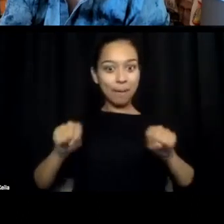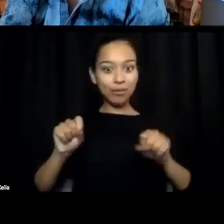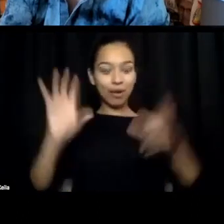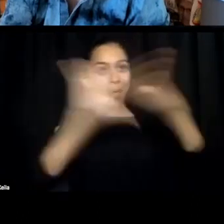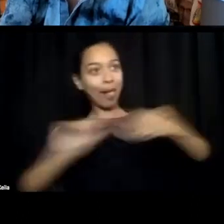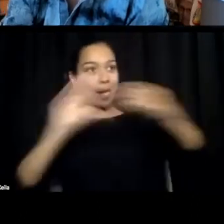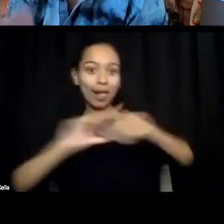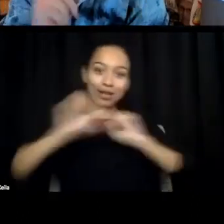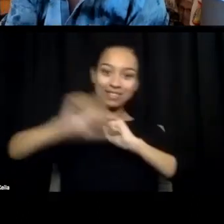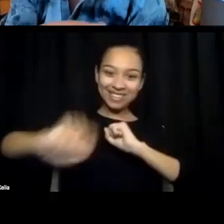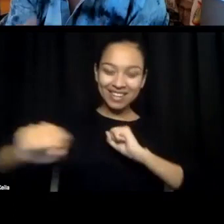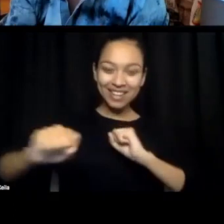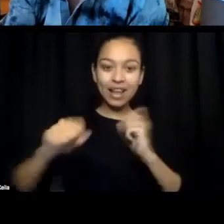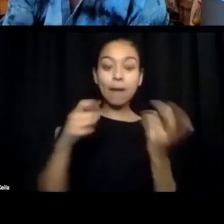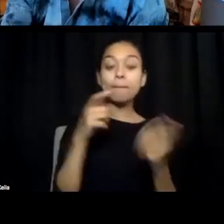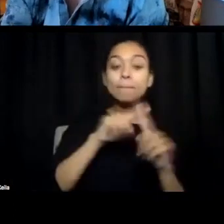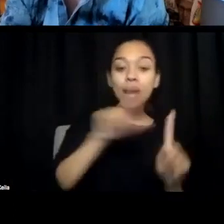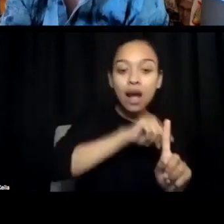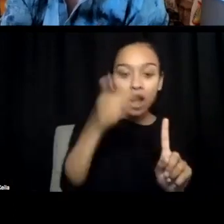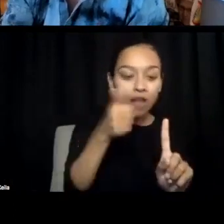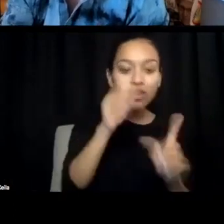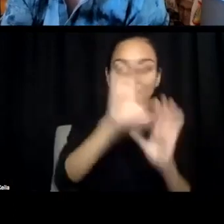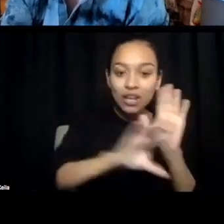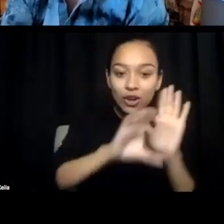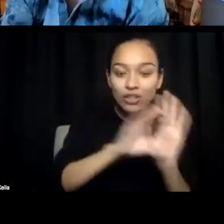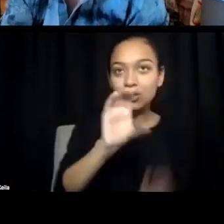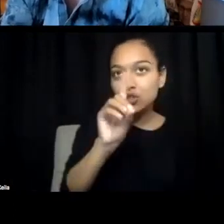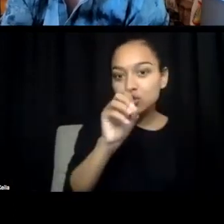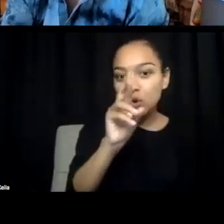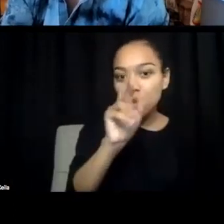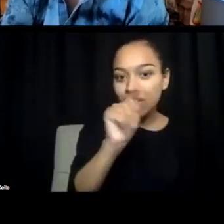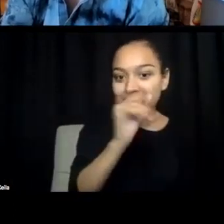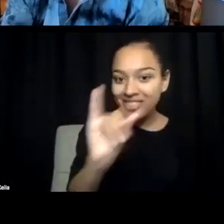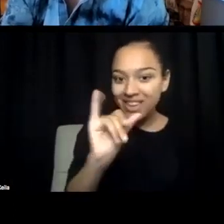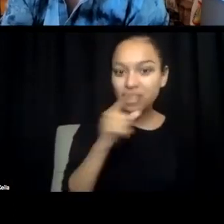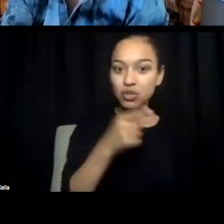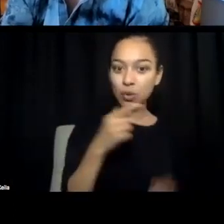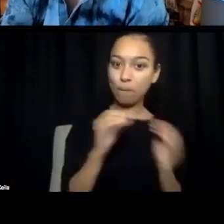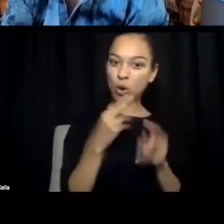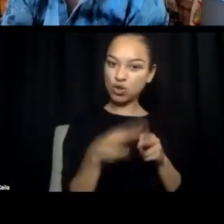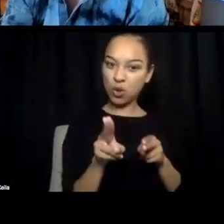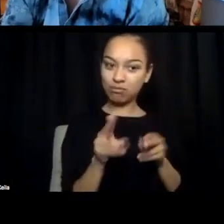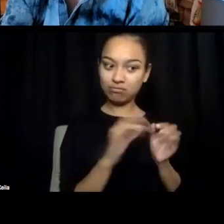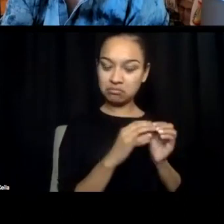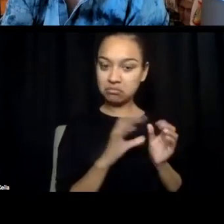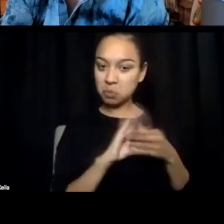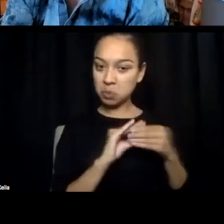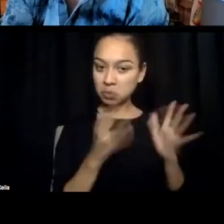like quick, shorter lines. Mm. So that was interesting. And then Estelle